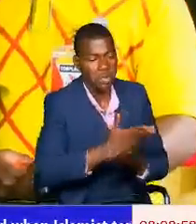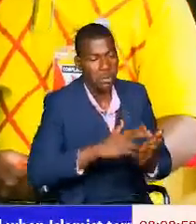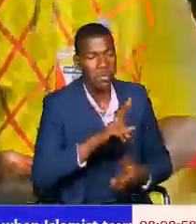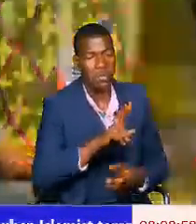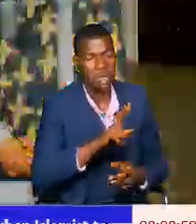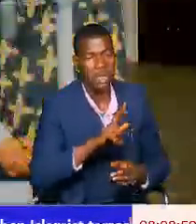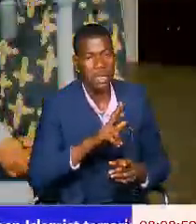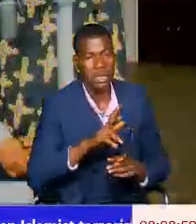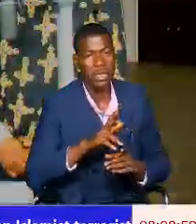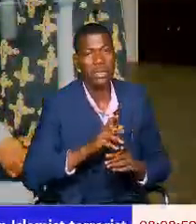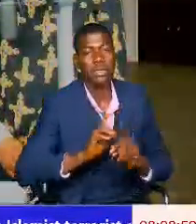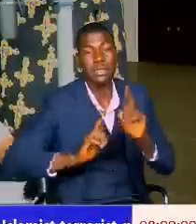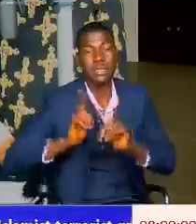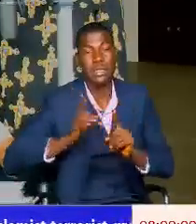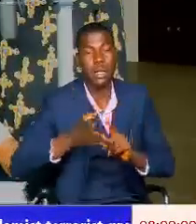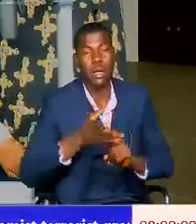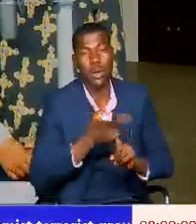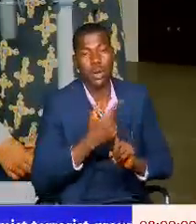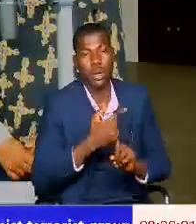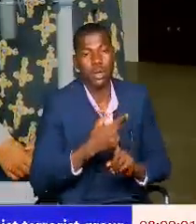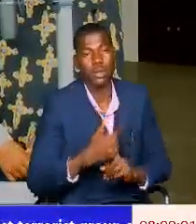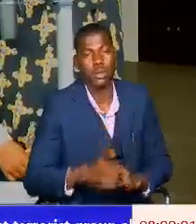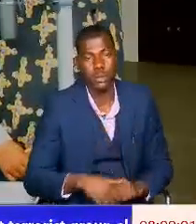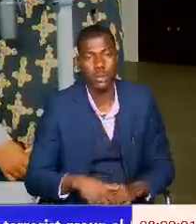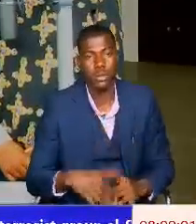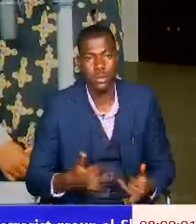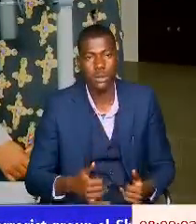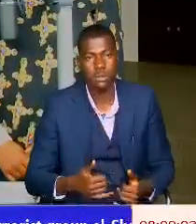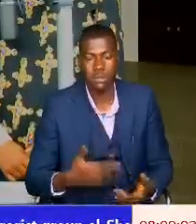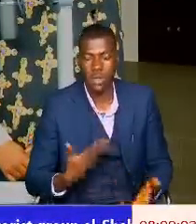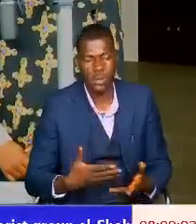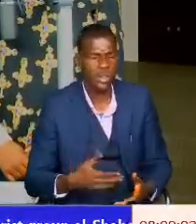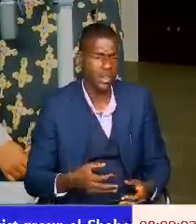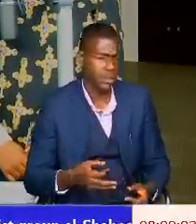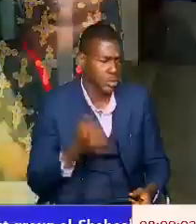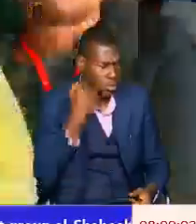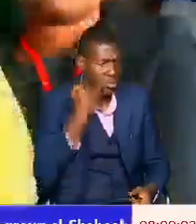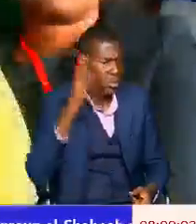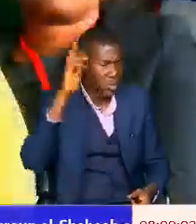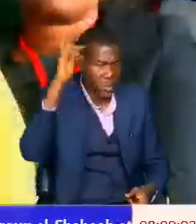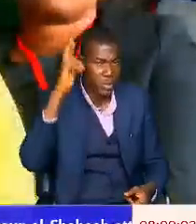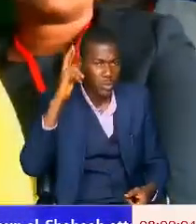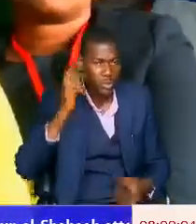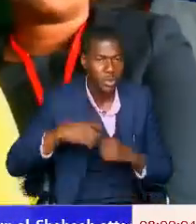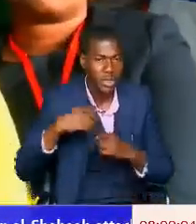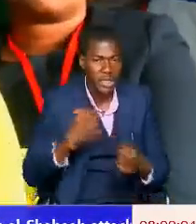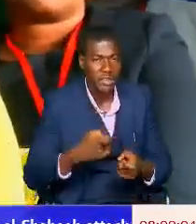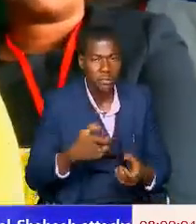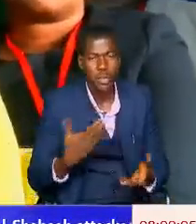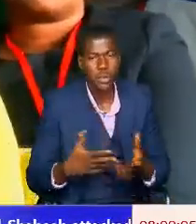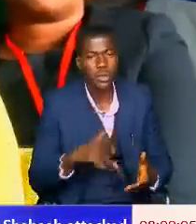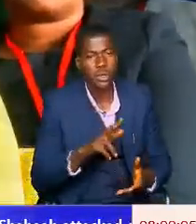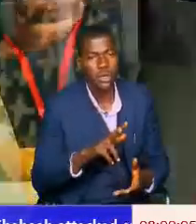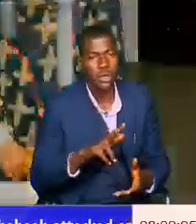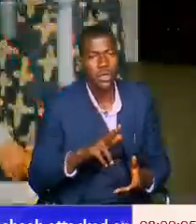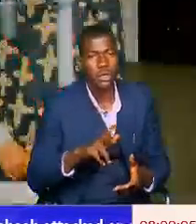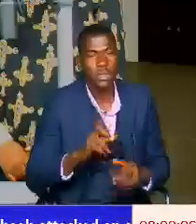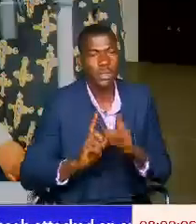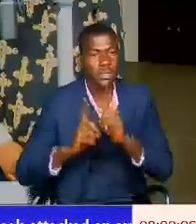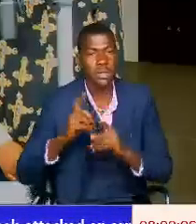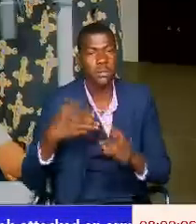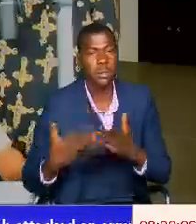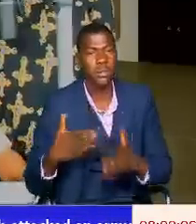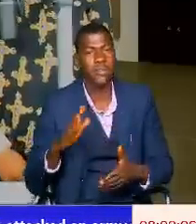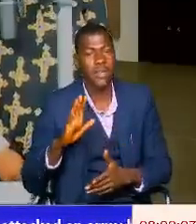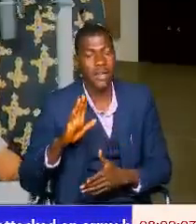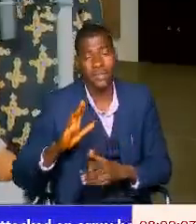media houses, radio and television stations by 5-star, 3-star, 4-star, we will not go be 5-star, will not go be 6-star, will